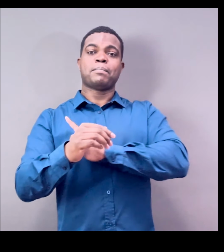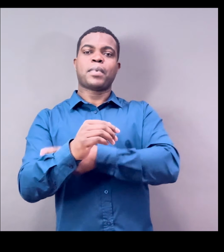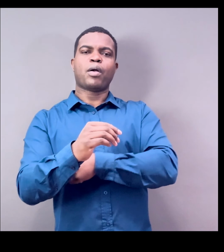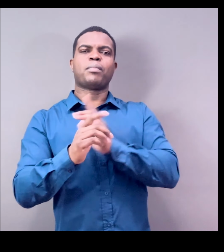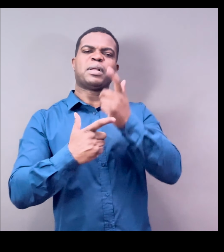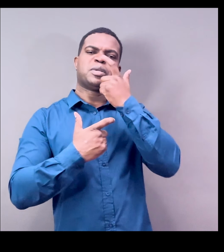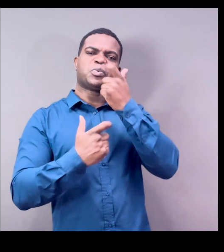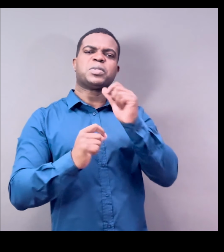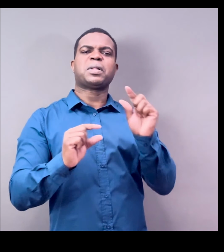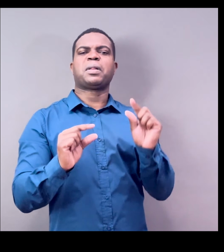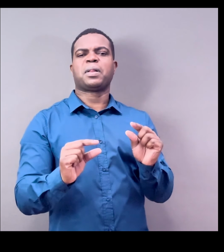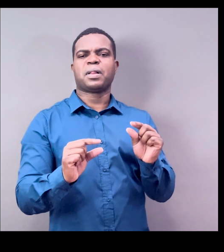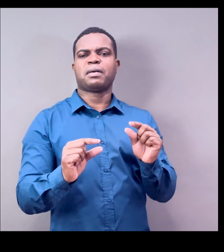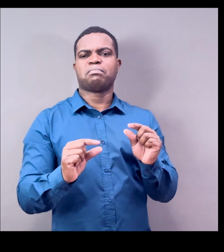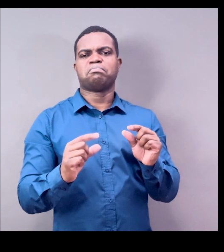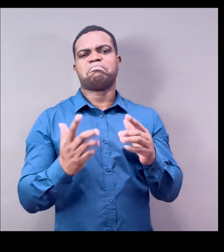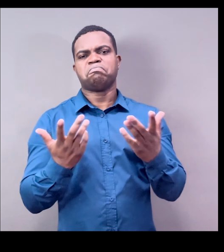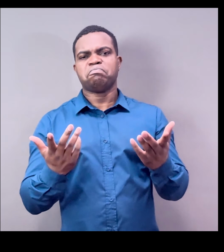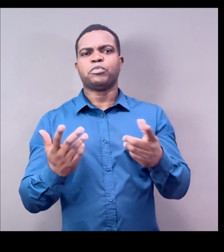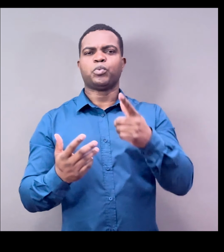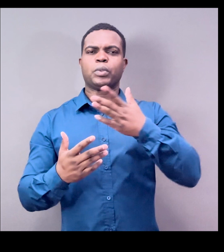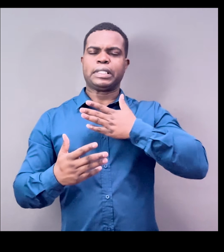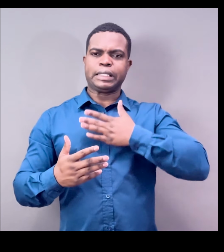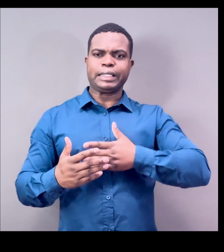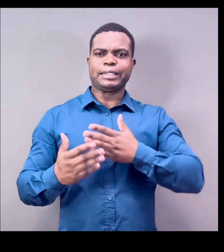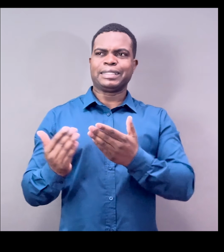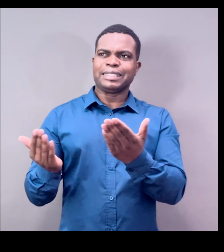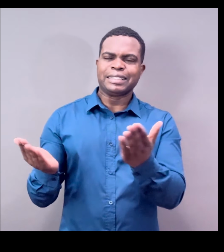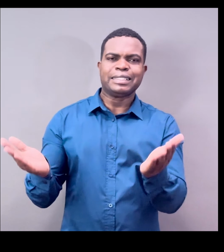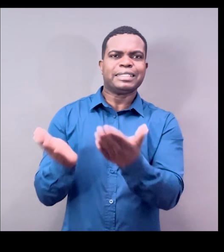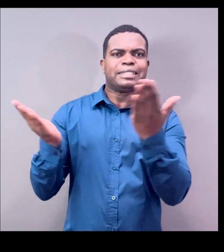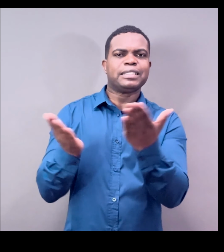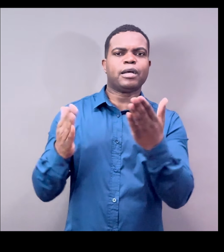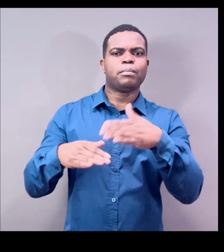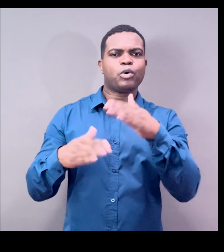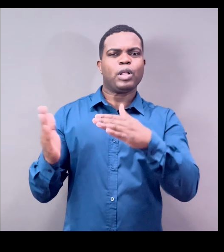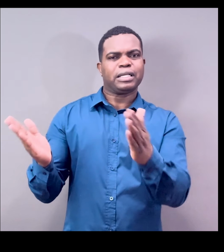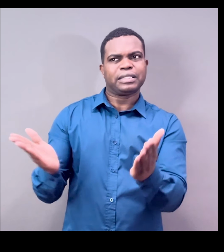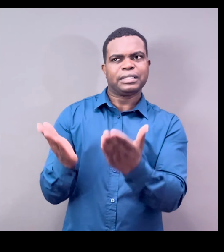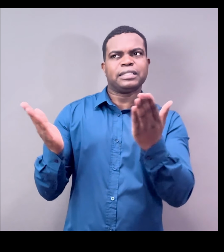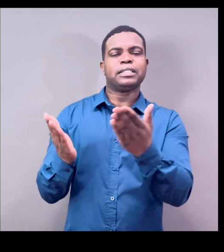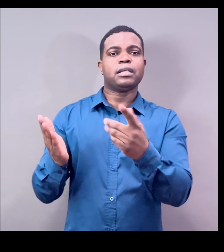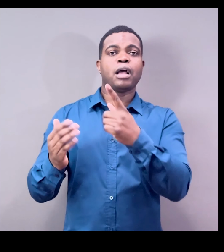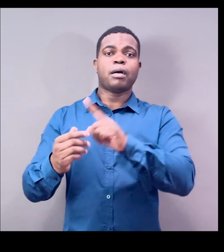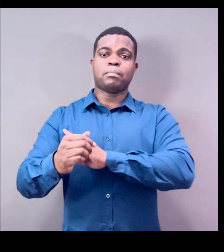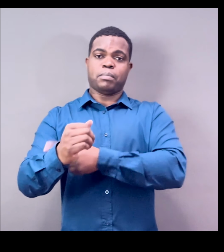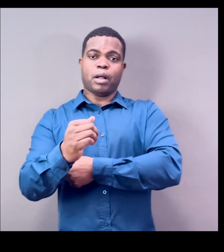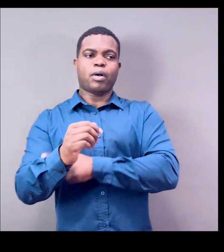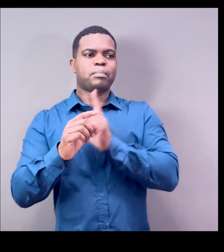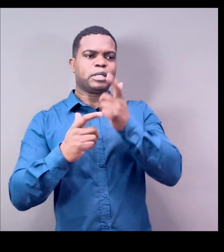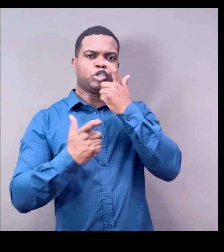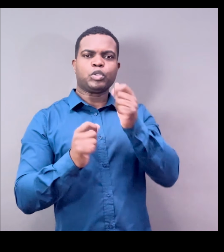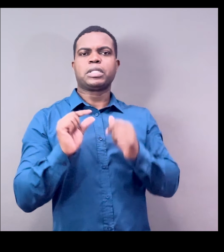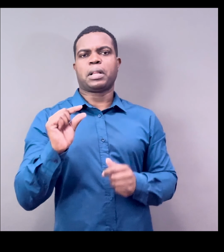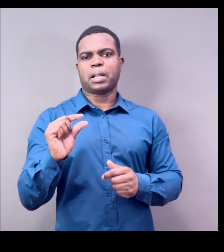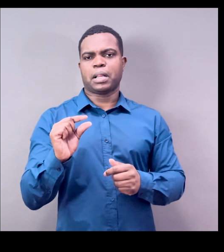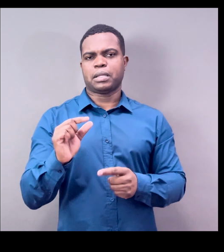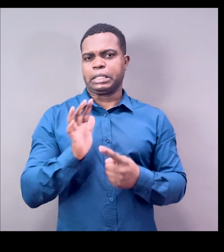They are the latent. You need to keep them satisfied. They have high power but low interest. So, for